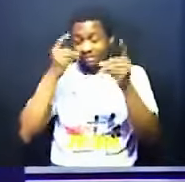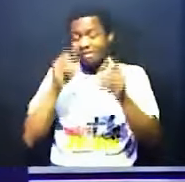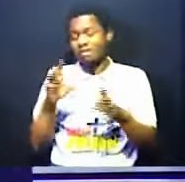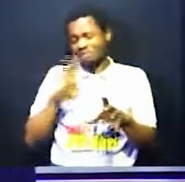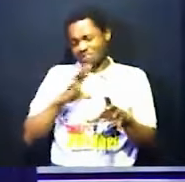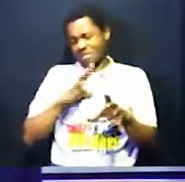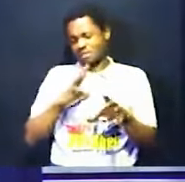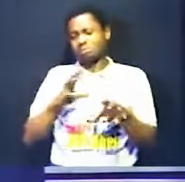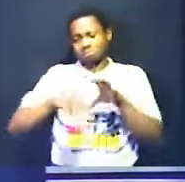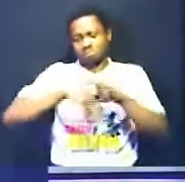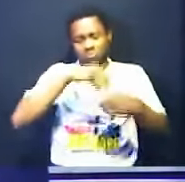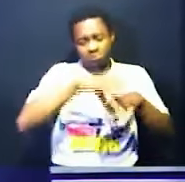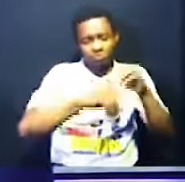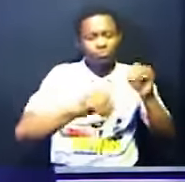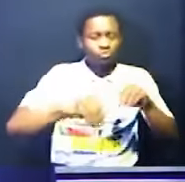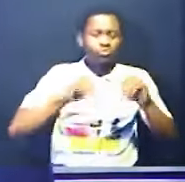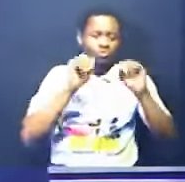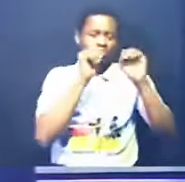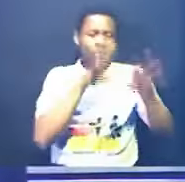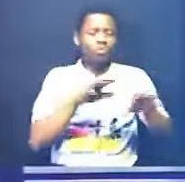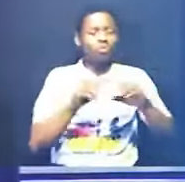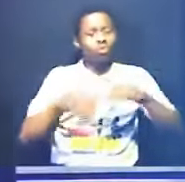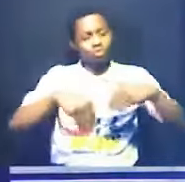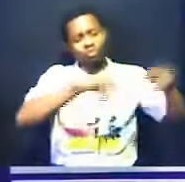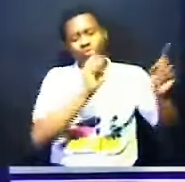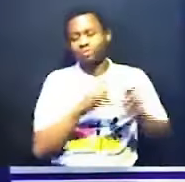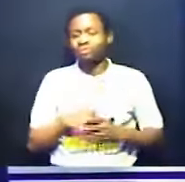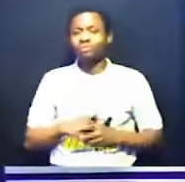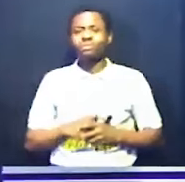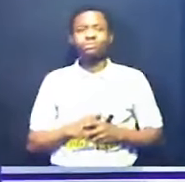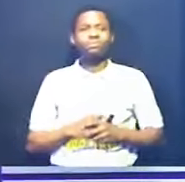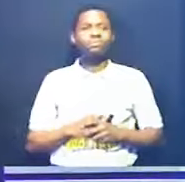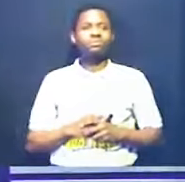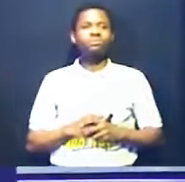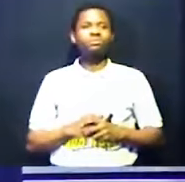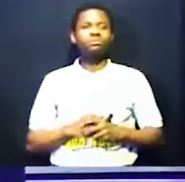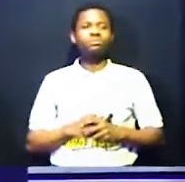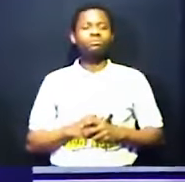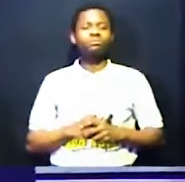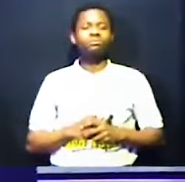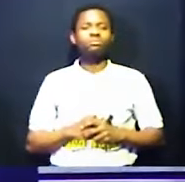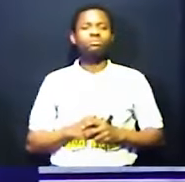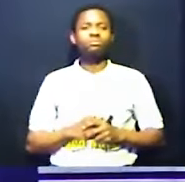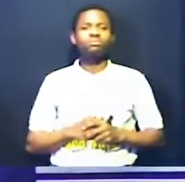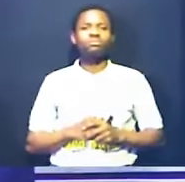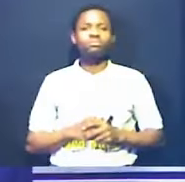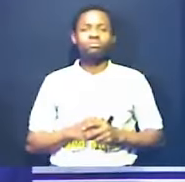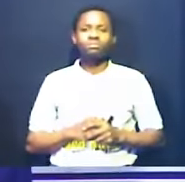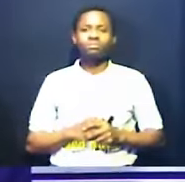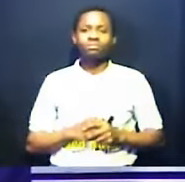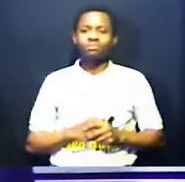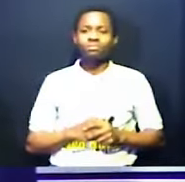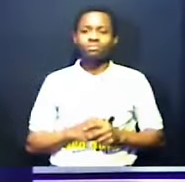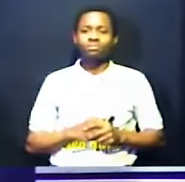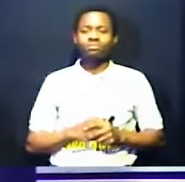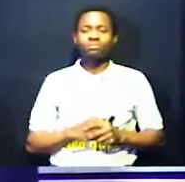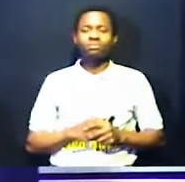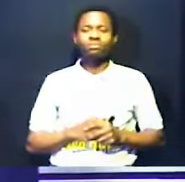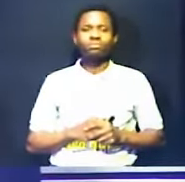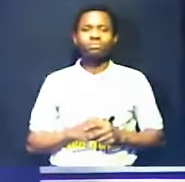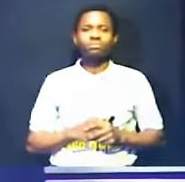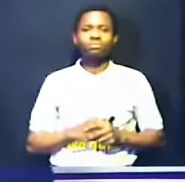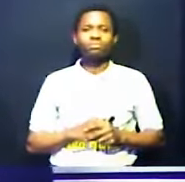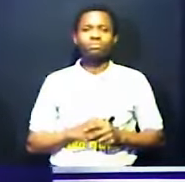nyina enko na yankoye wo so ade so a na osre no ara nanso wampese okro